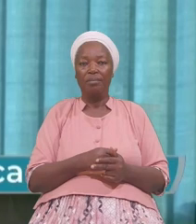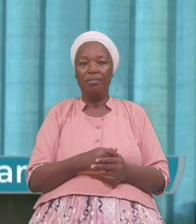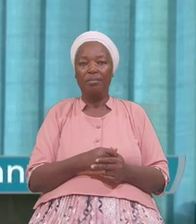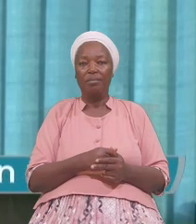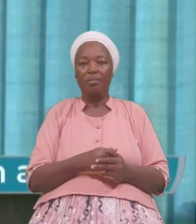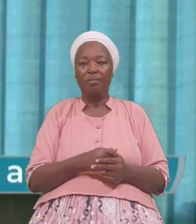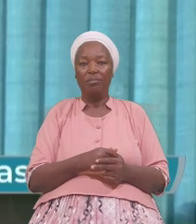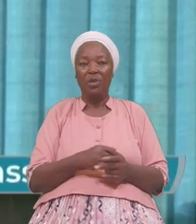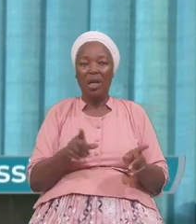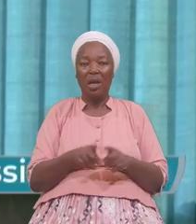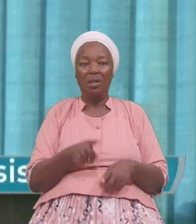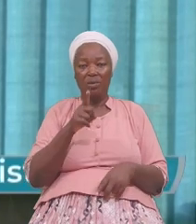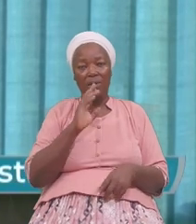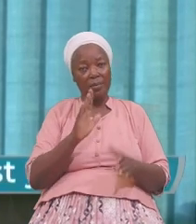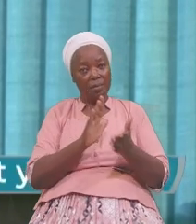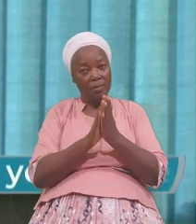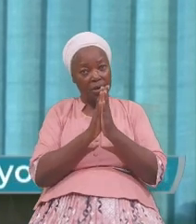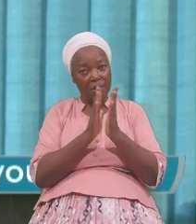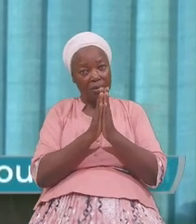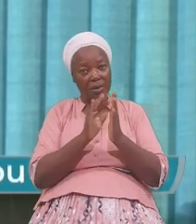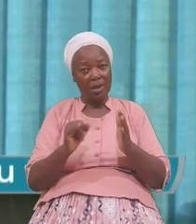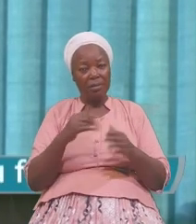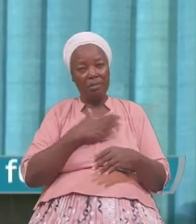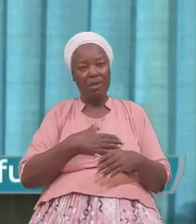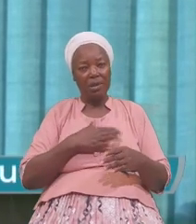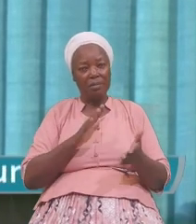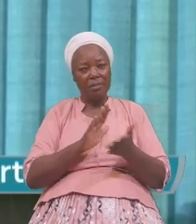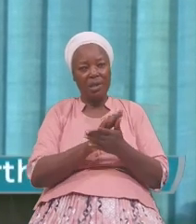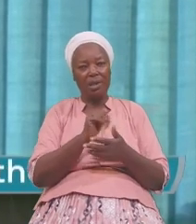As you are praying, believe.